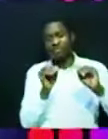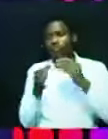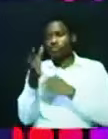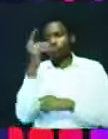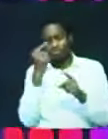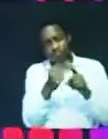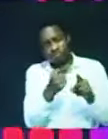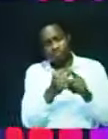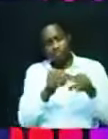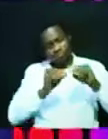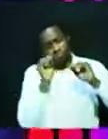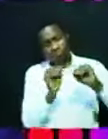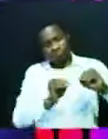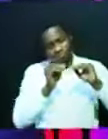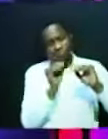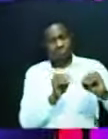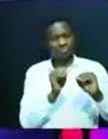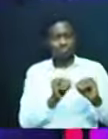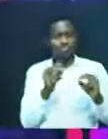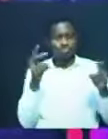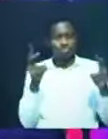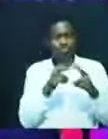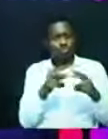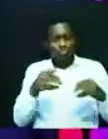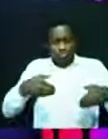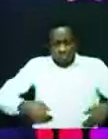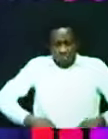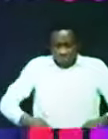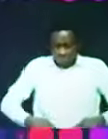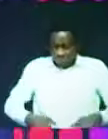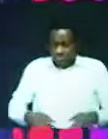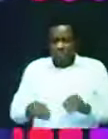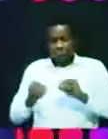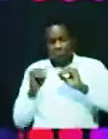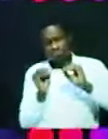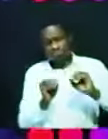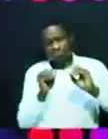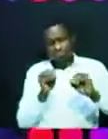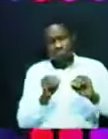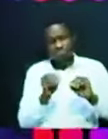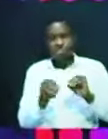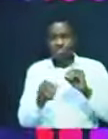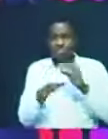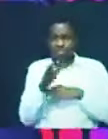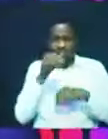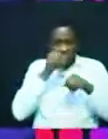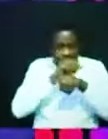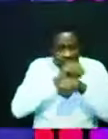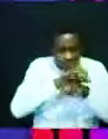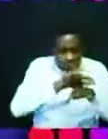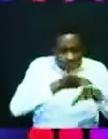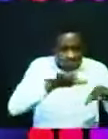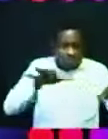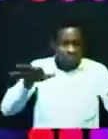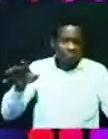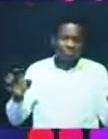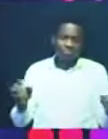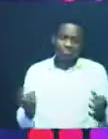grandmother. So, from infancy, he had been under the influence of the Word of God.